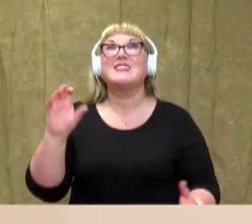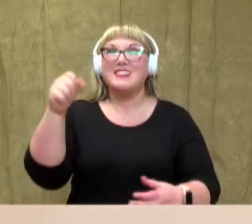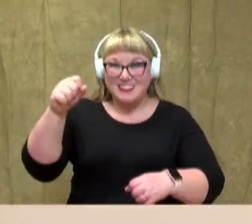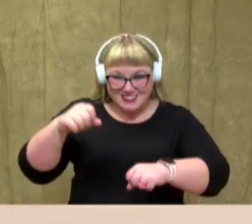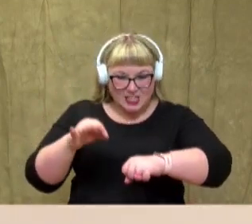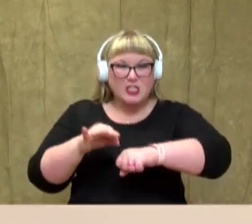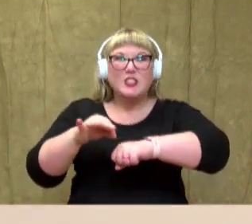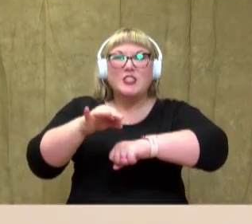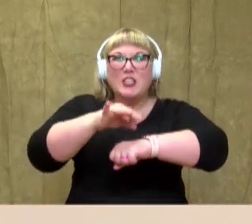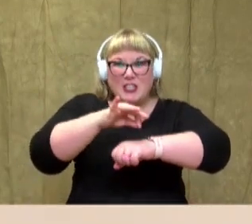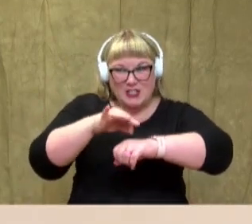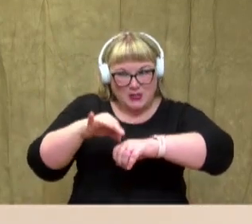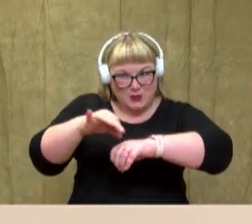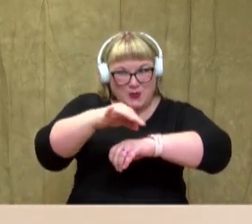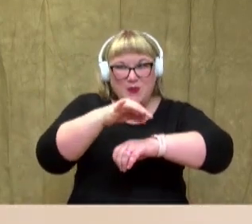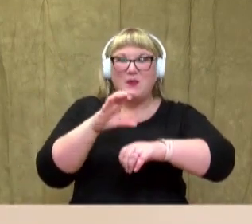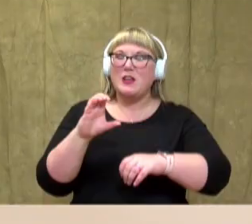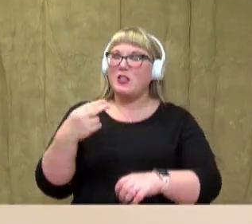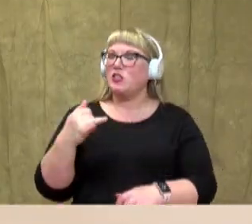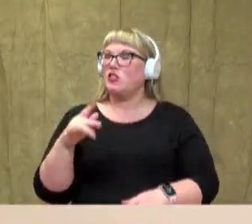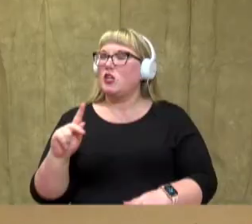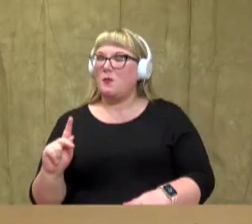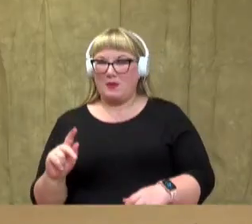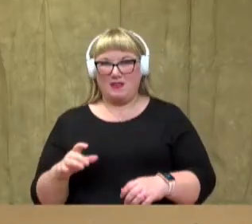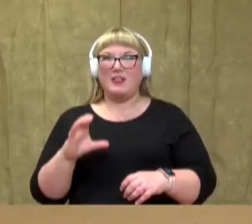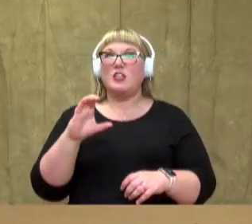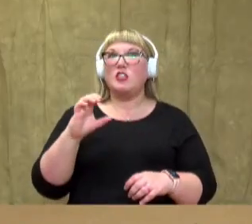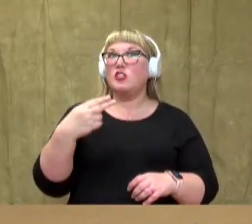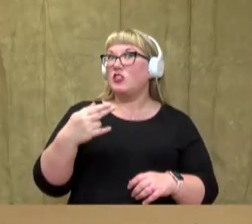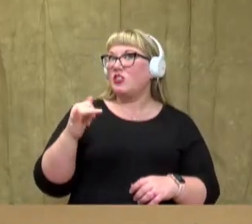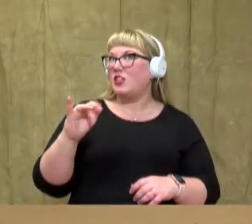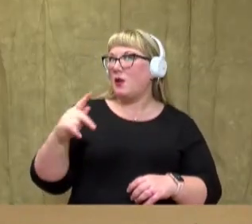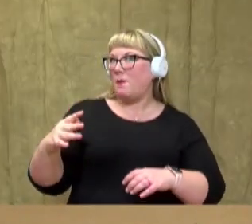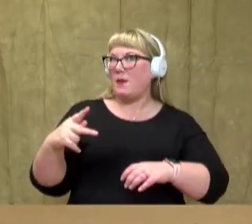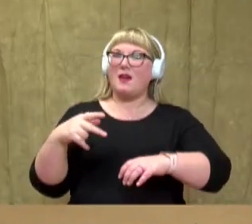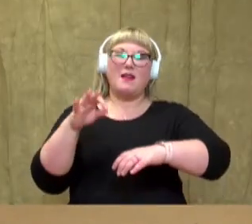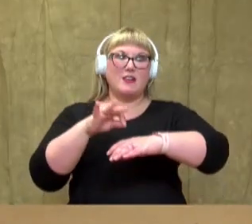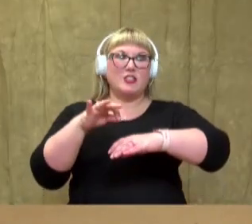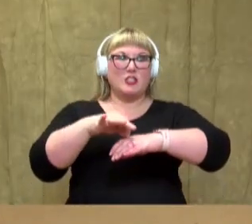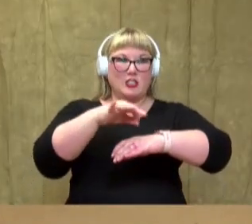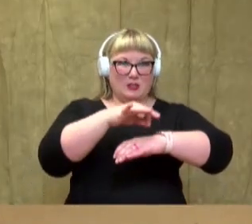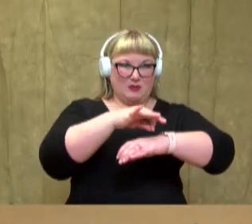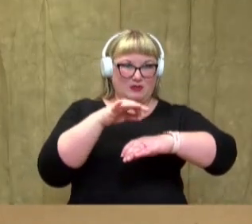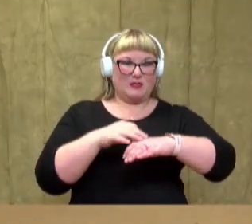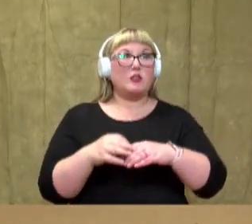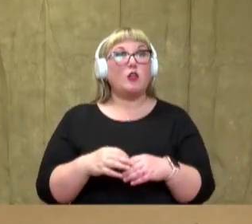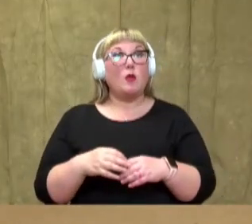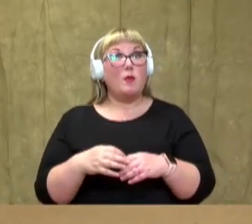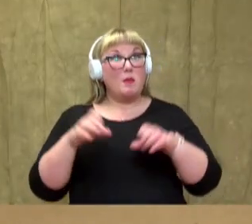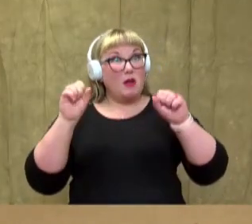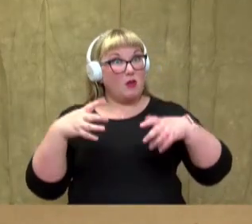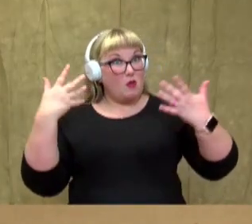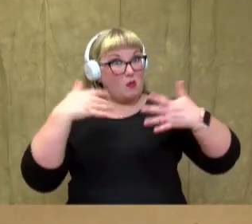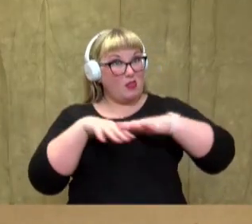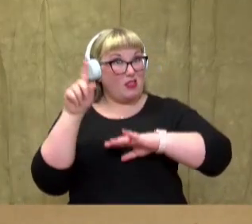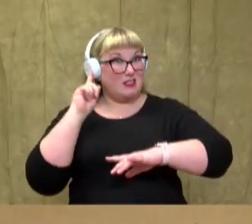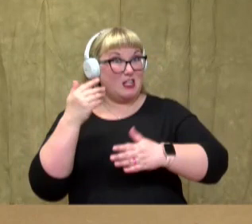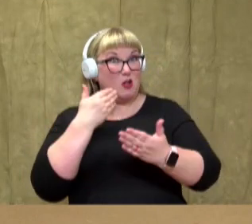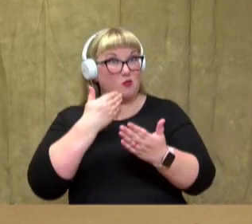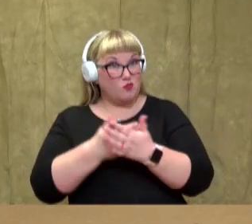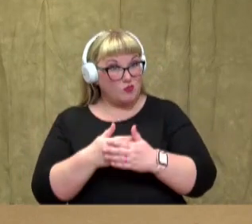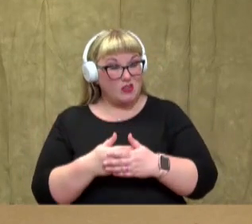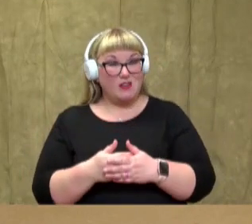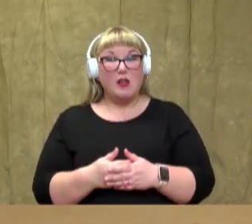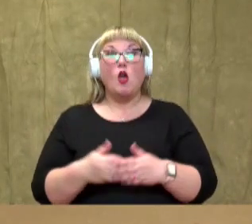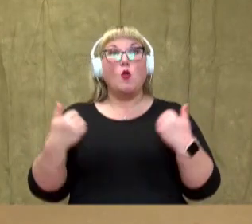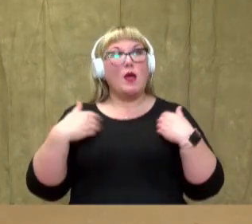Yes, great job. I hear the word chip. And because we were able to blend those sounds together so well, we have a